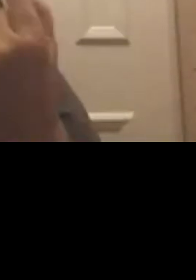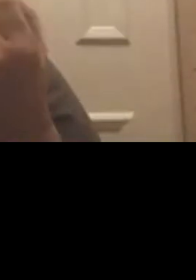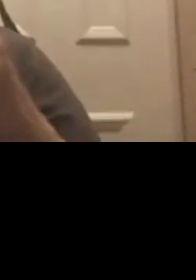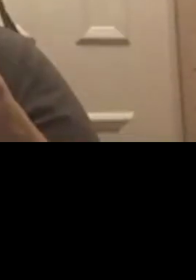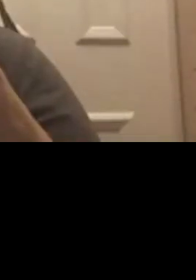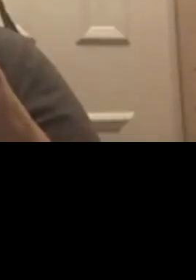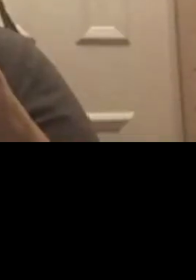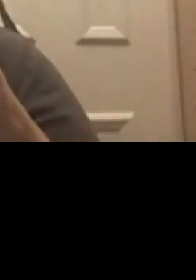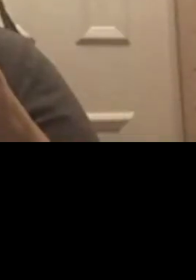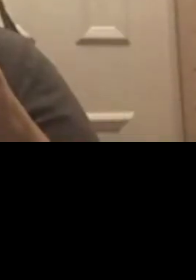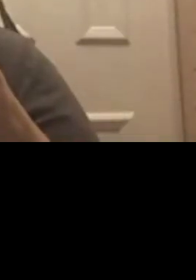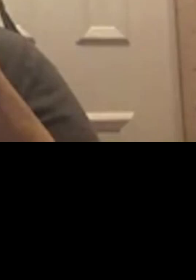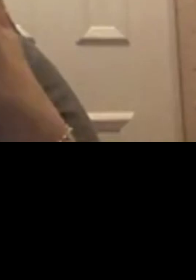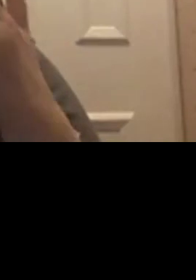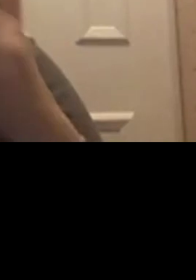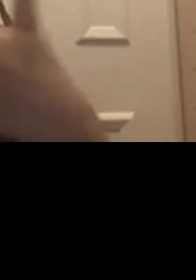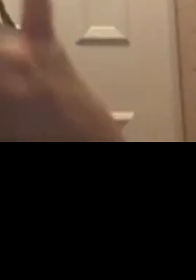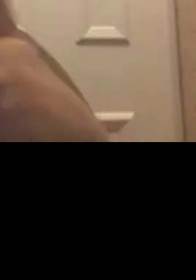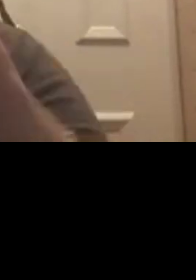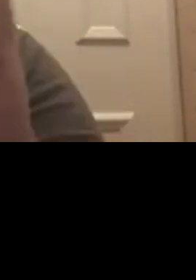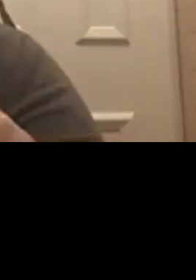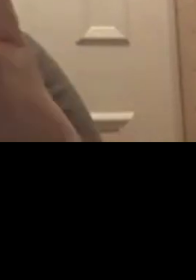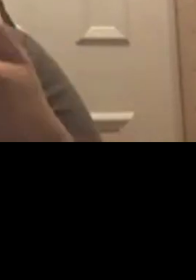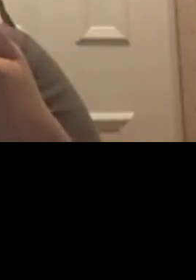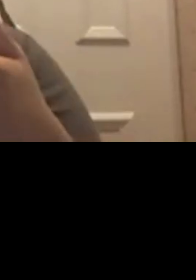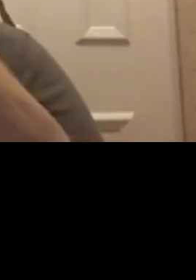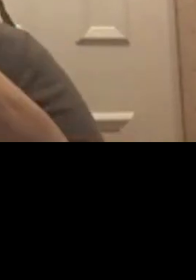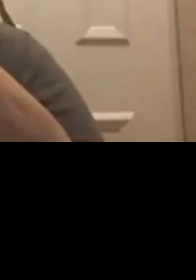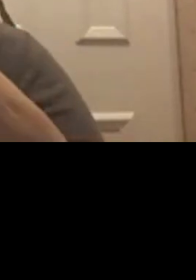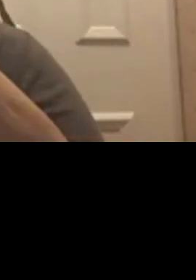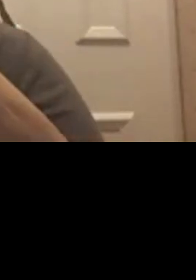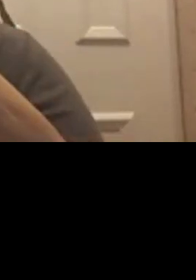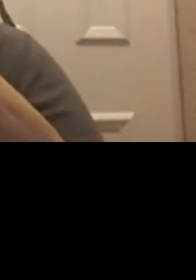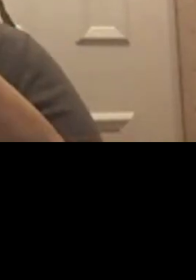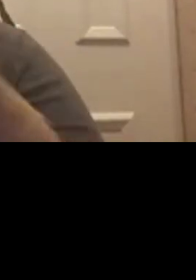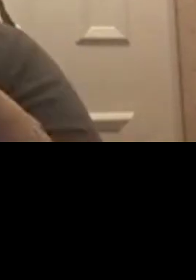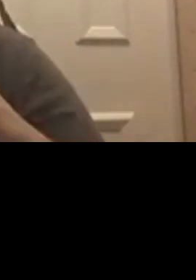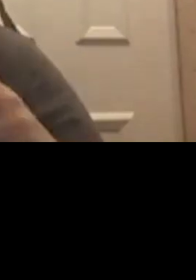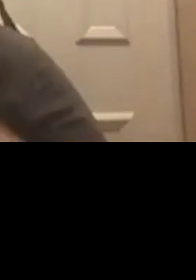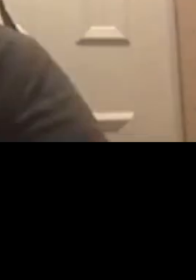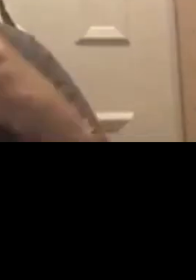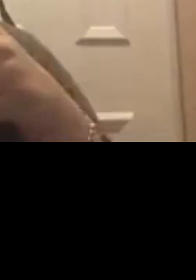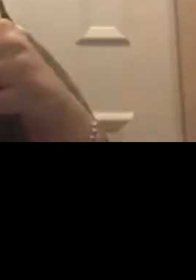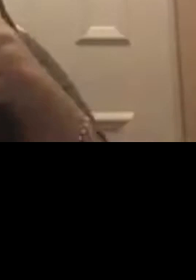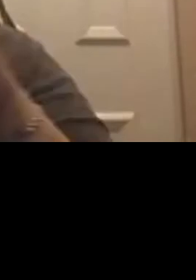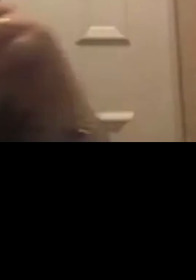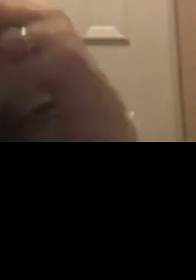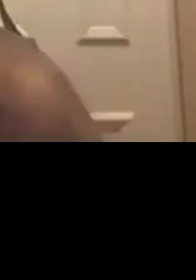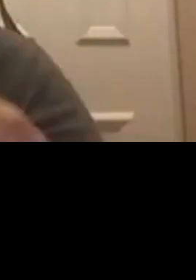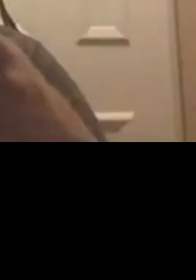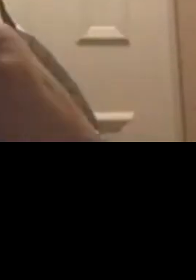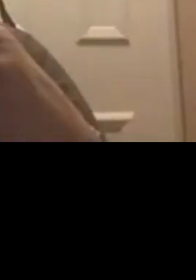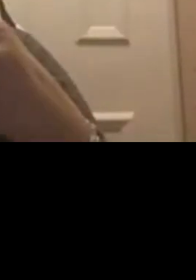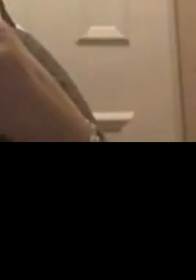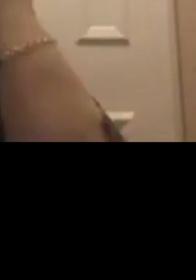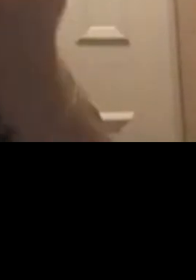move to try how we can address from a policy perspective this challenge with your own